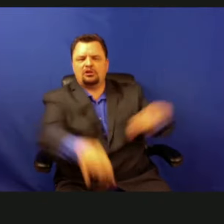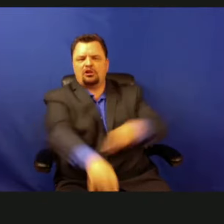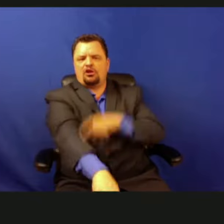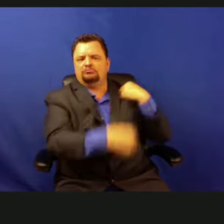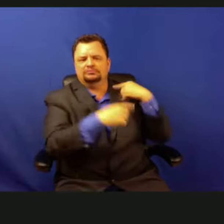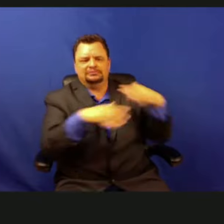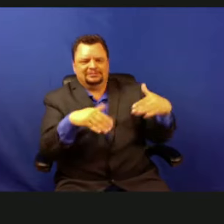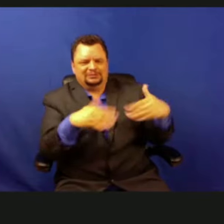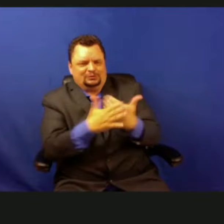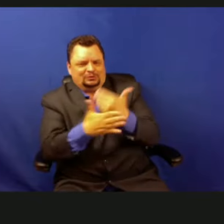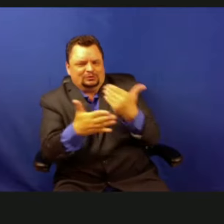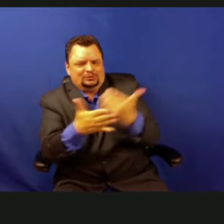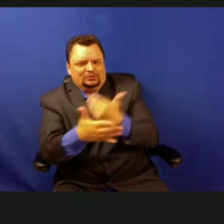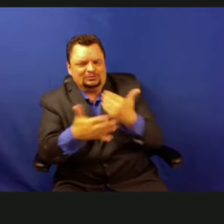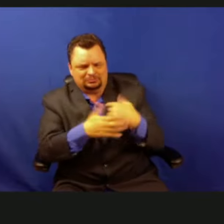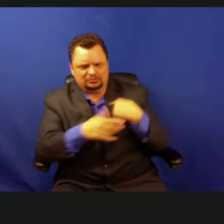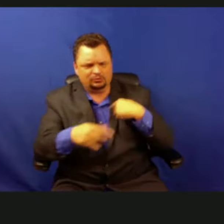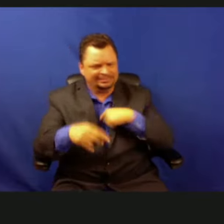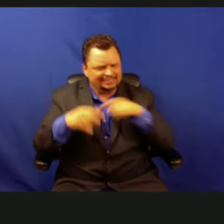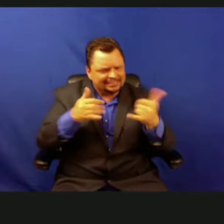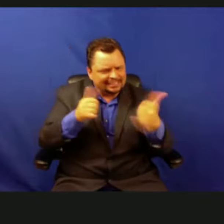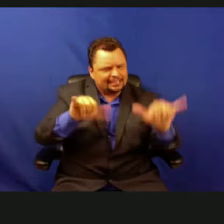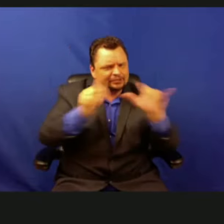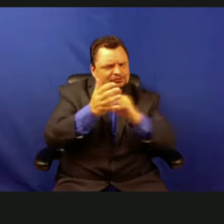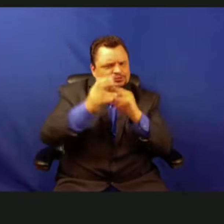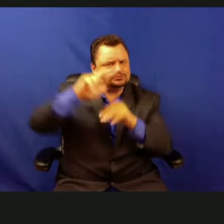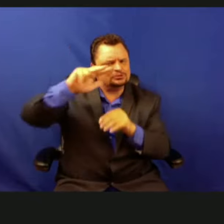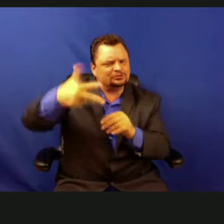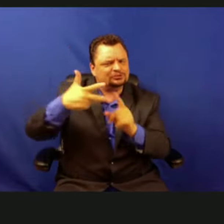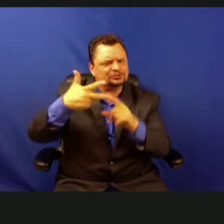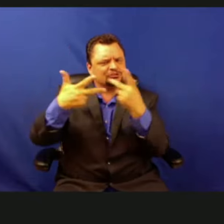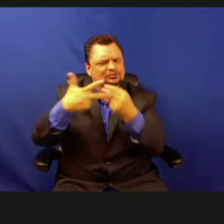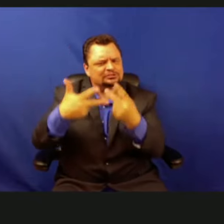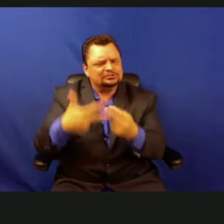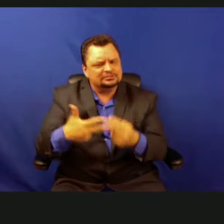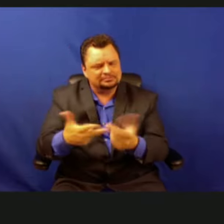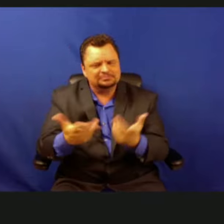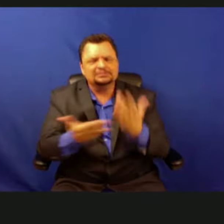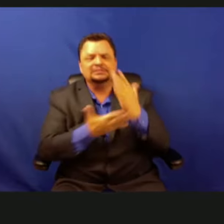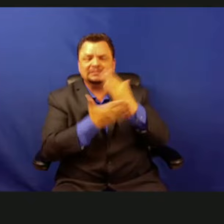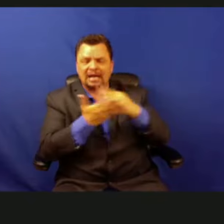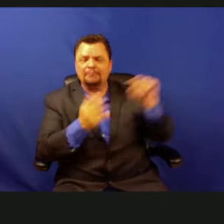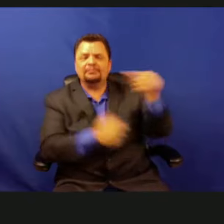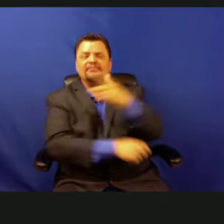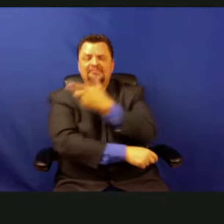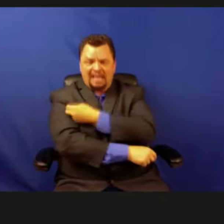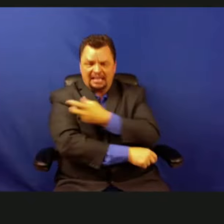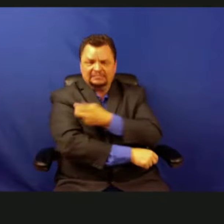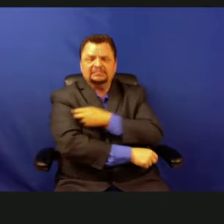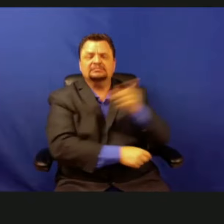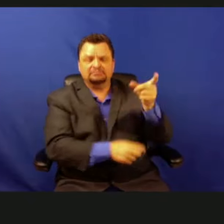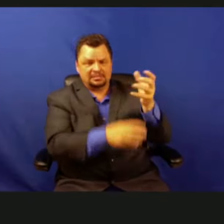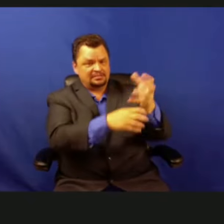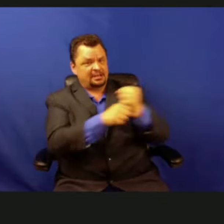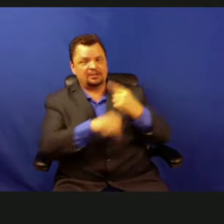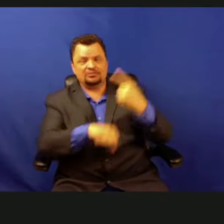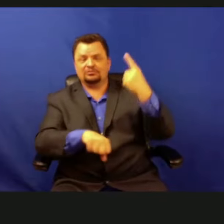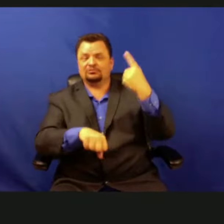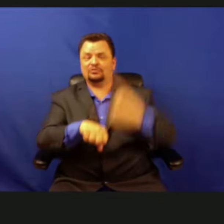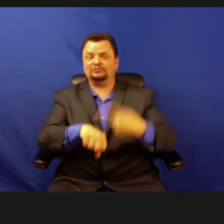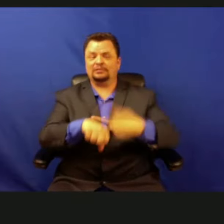There are types of vaccines that people get once a decade. There are types that last the whole lifetime. There are some that you have to get on a regular